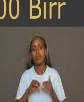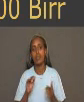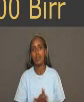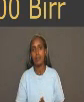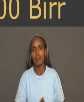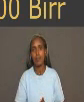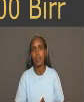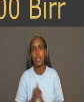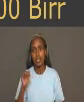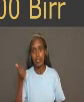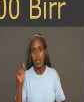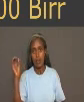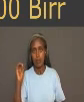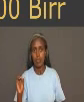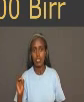beer.